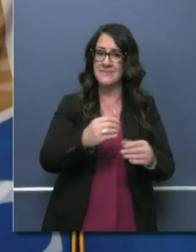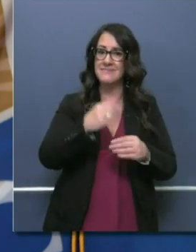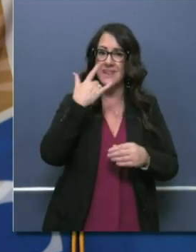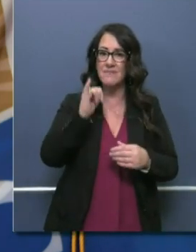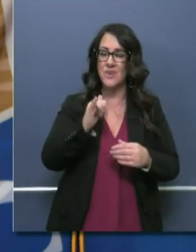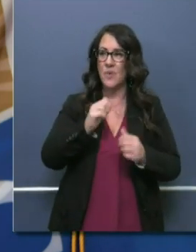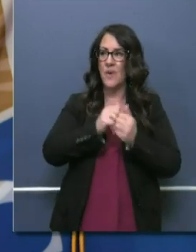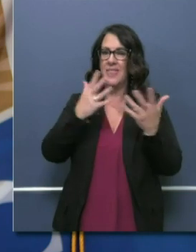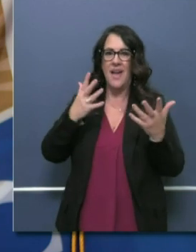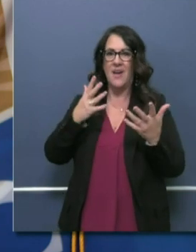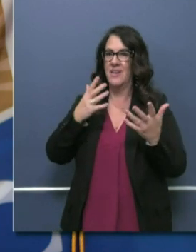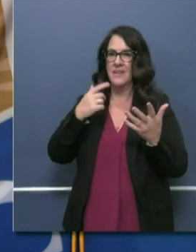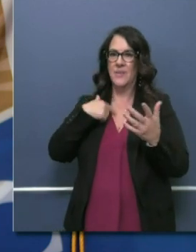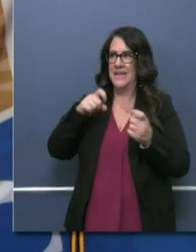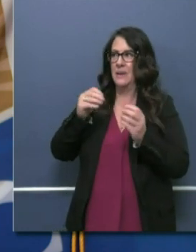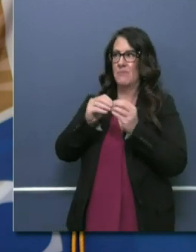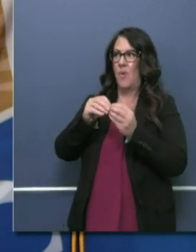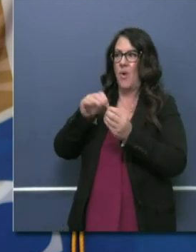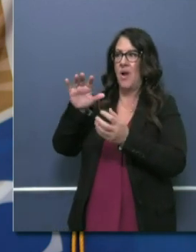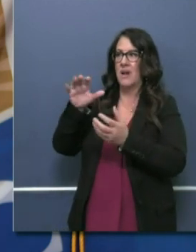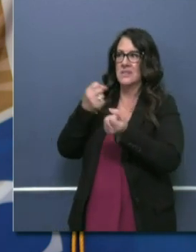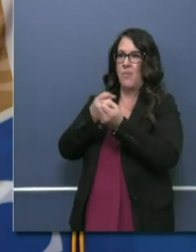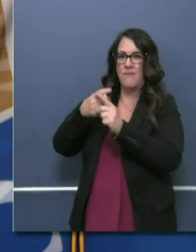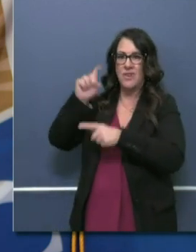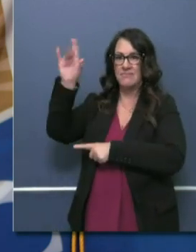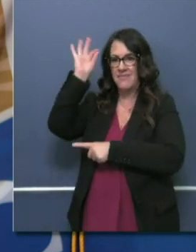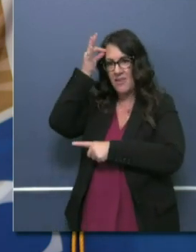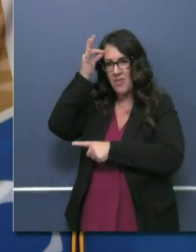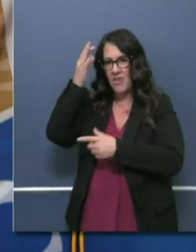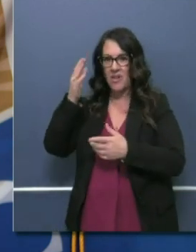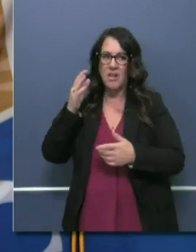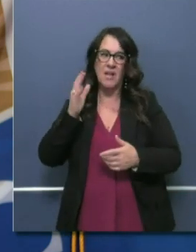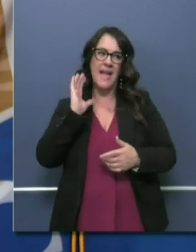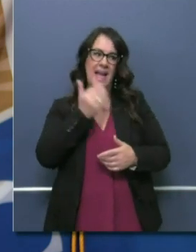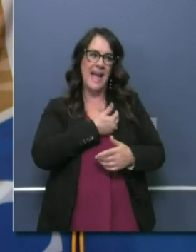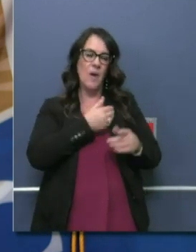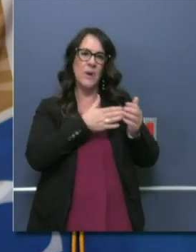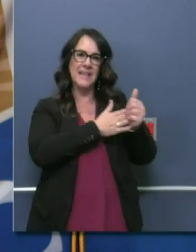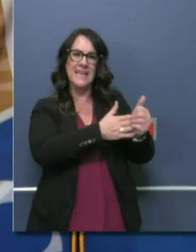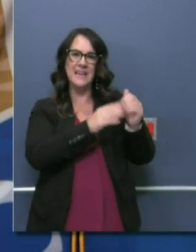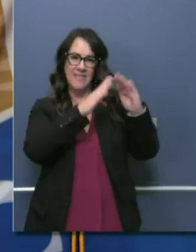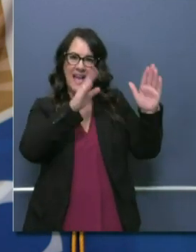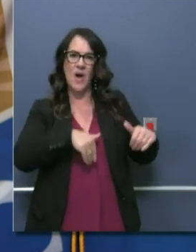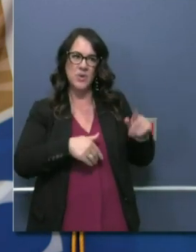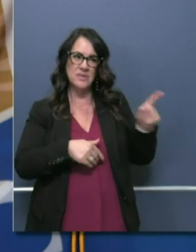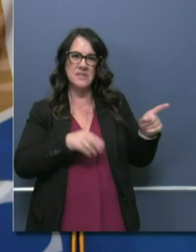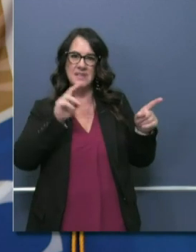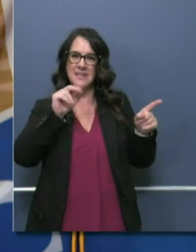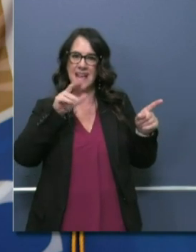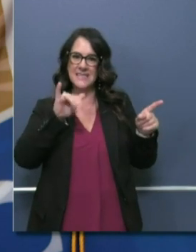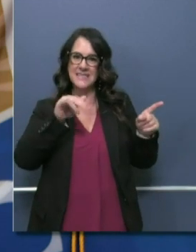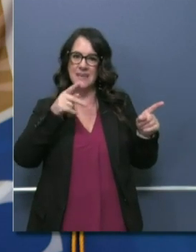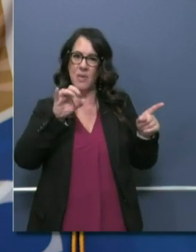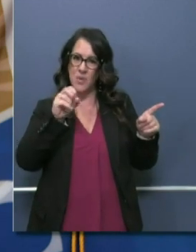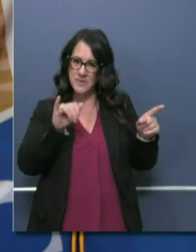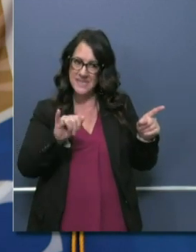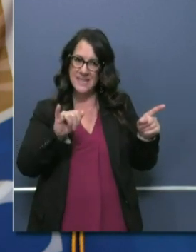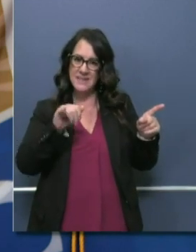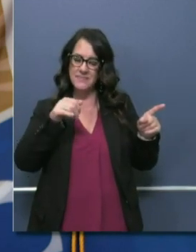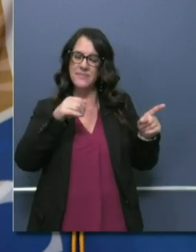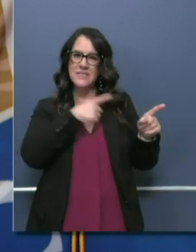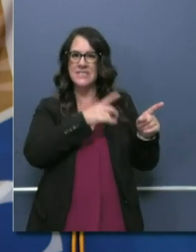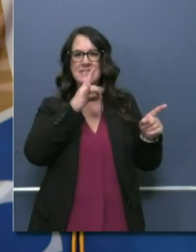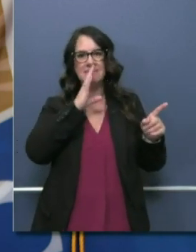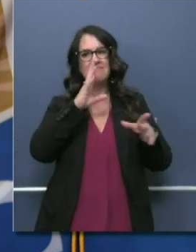Speaker Nancy Pelosi, and so much so that she came out with recommendations that are very much in line with what this